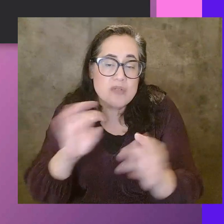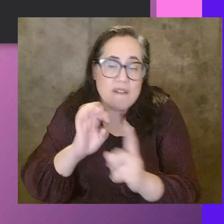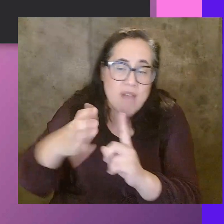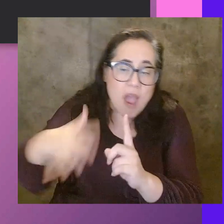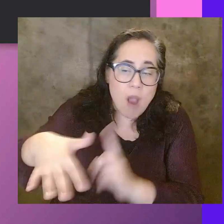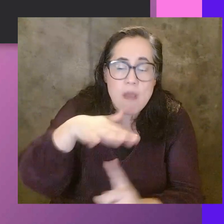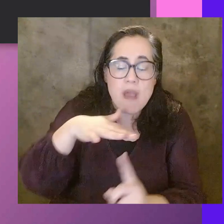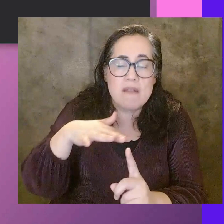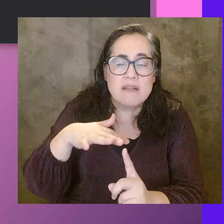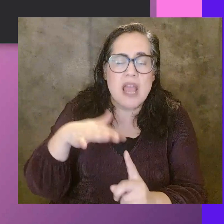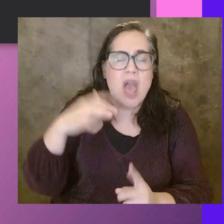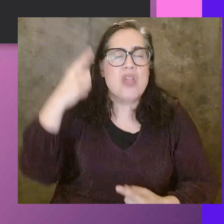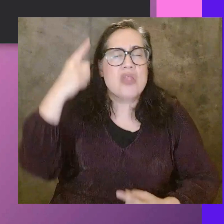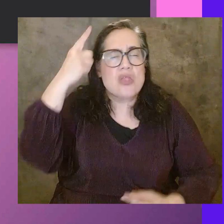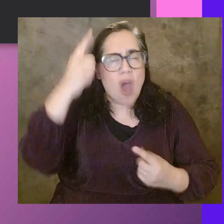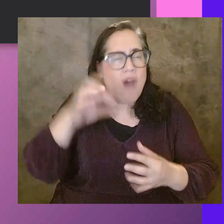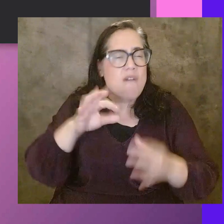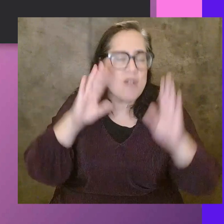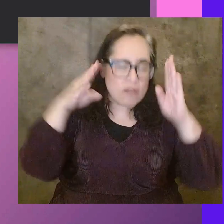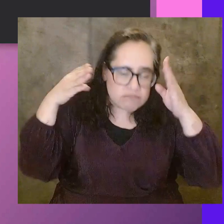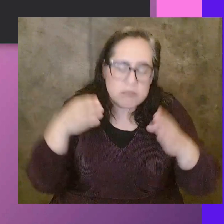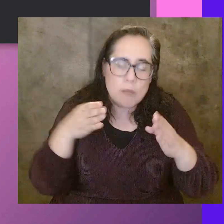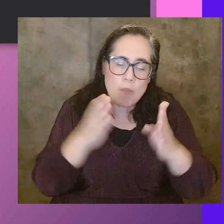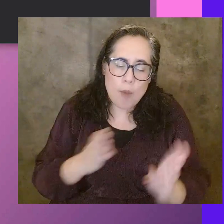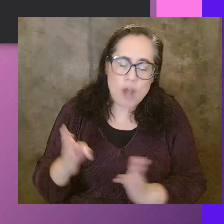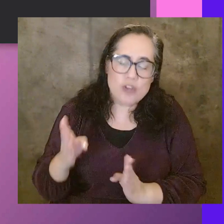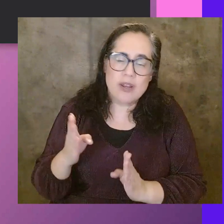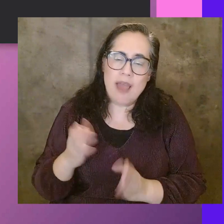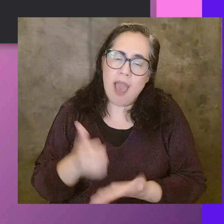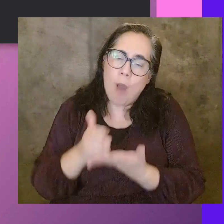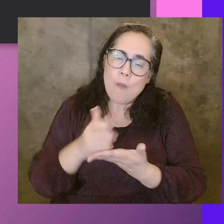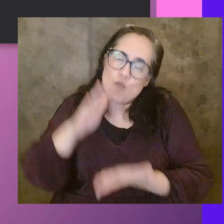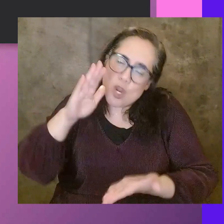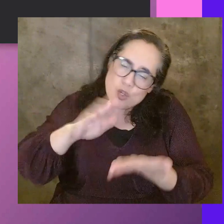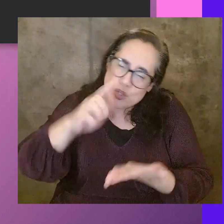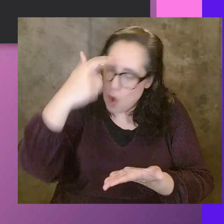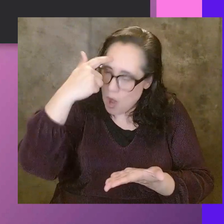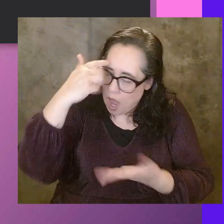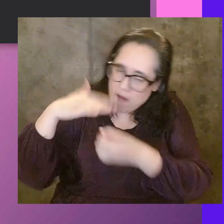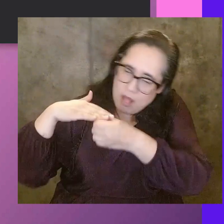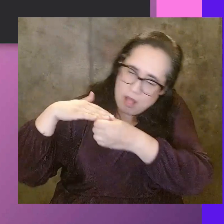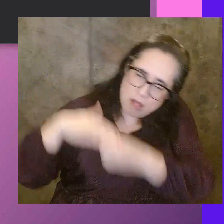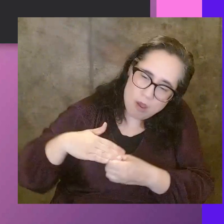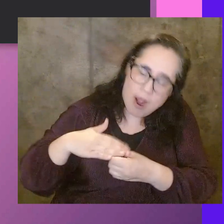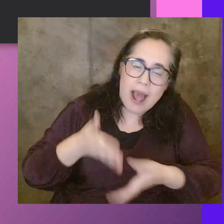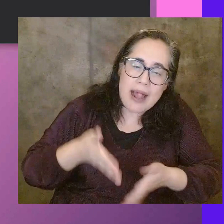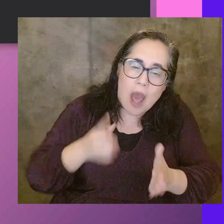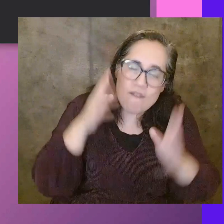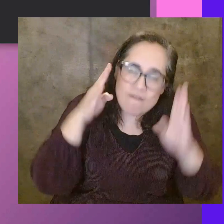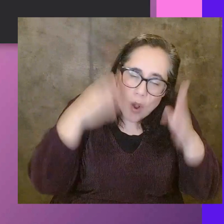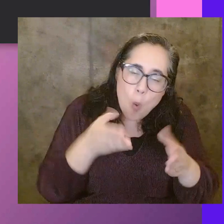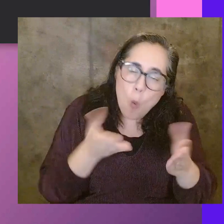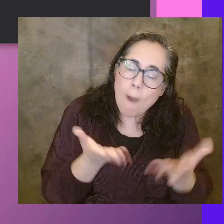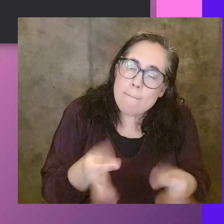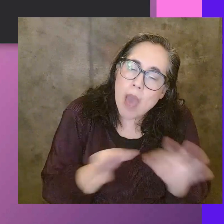in multilingual environments, thoughtful preparation helps reduce cognitive load and allows you to